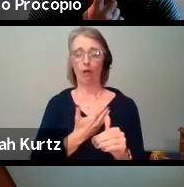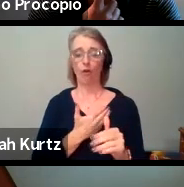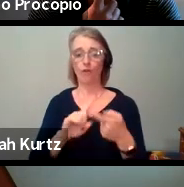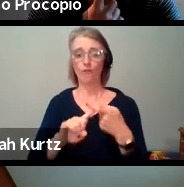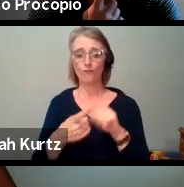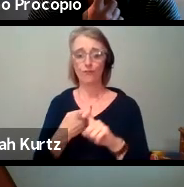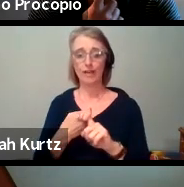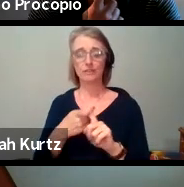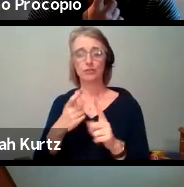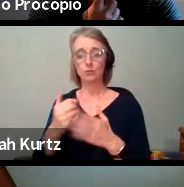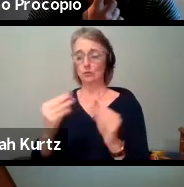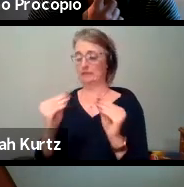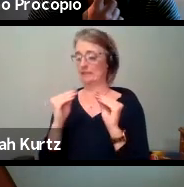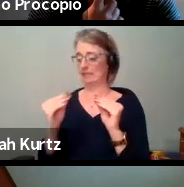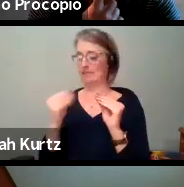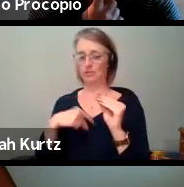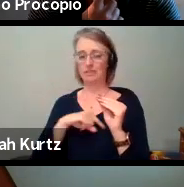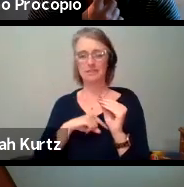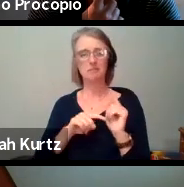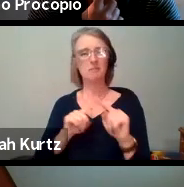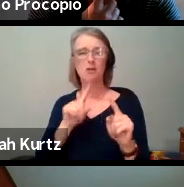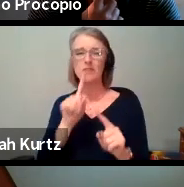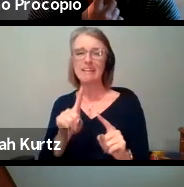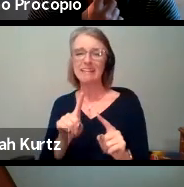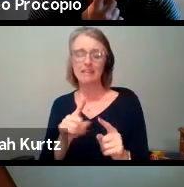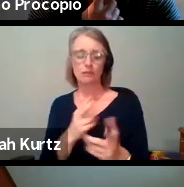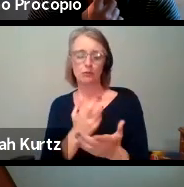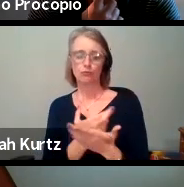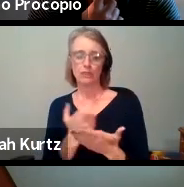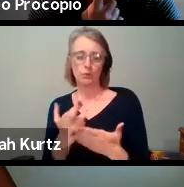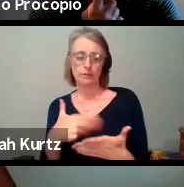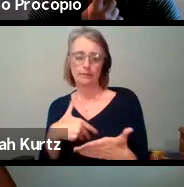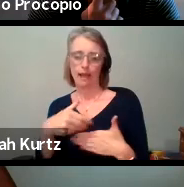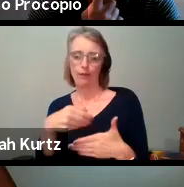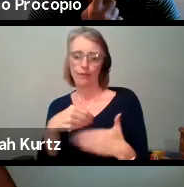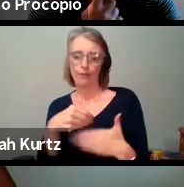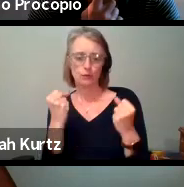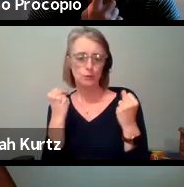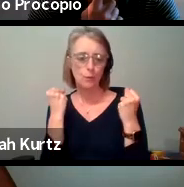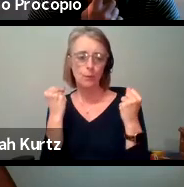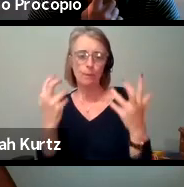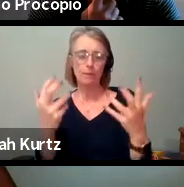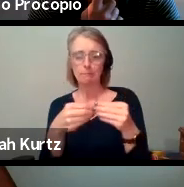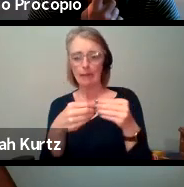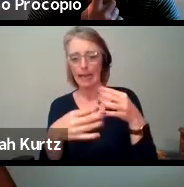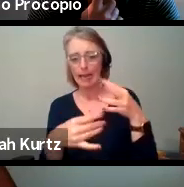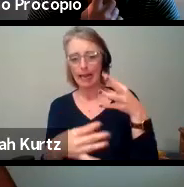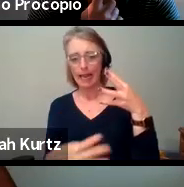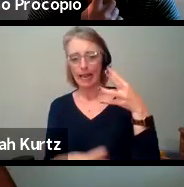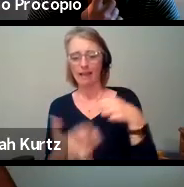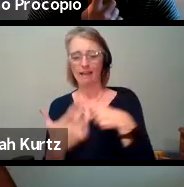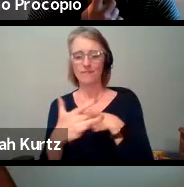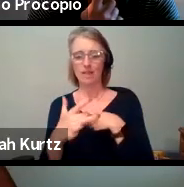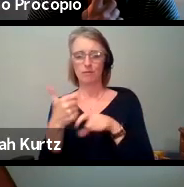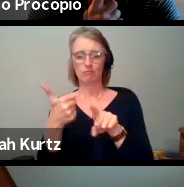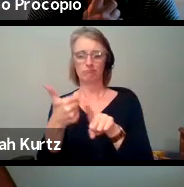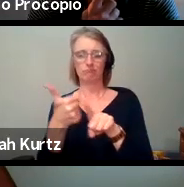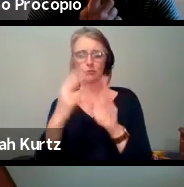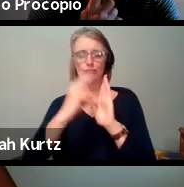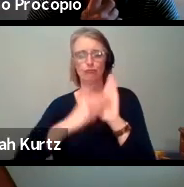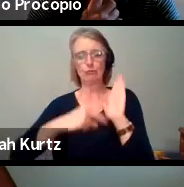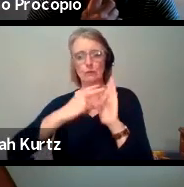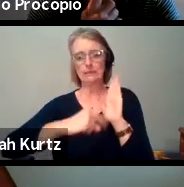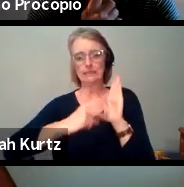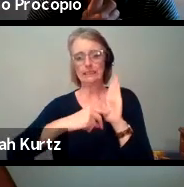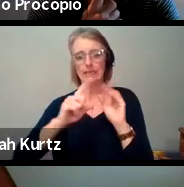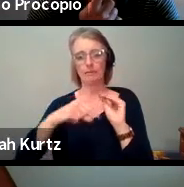educated. And there's so many resources that we can, that are available to read about